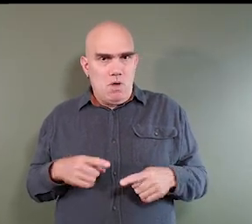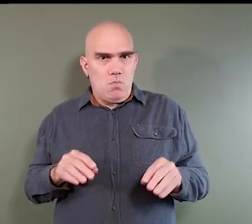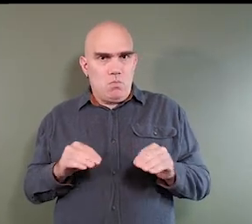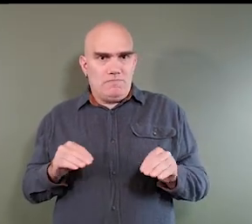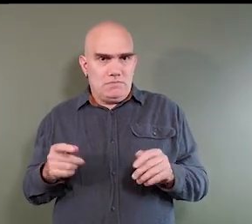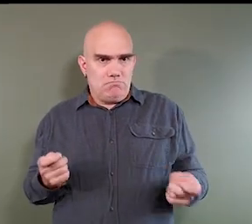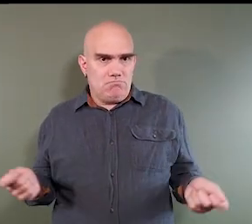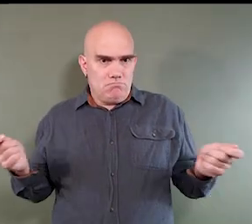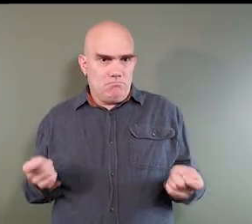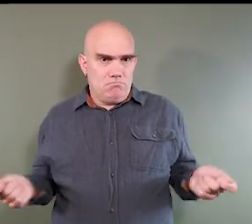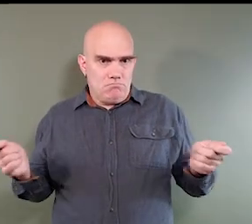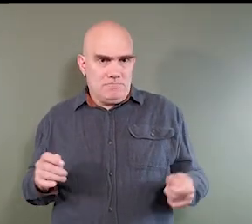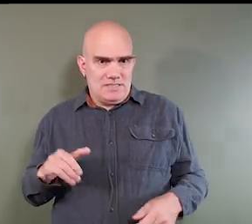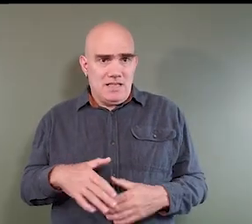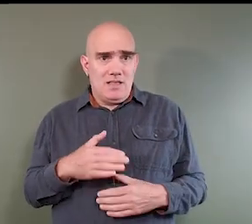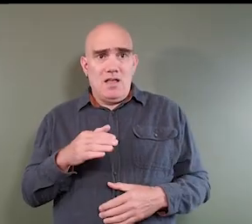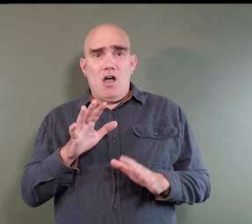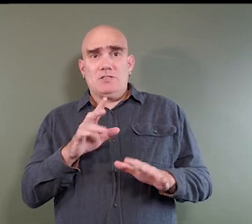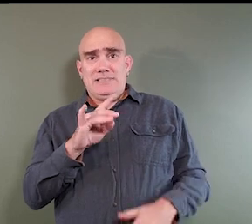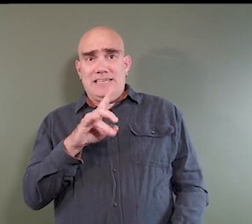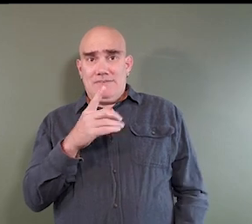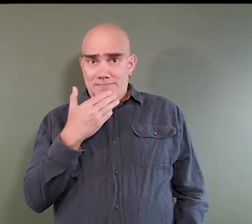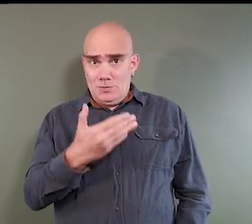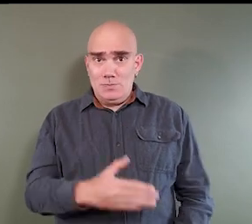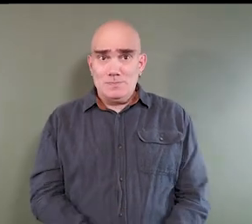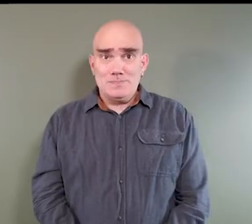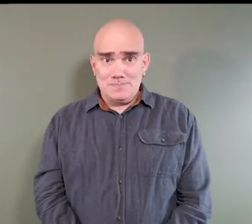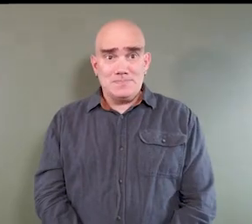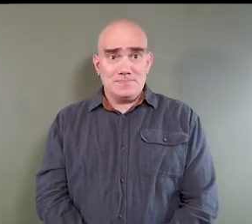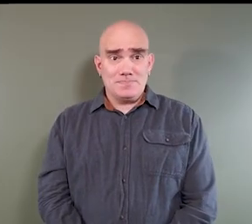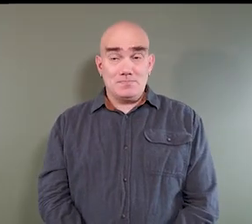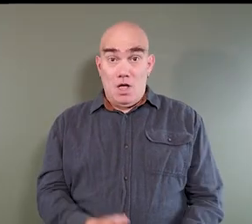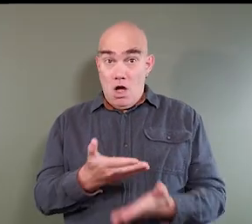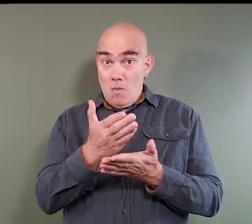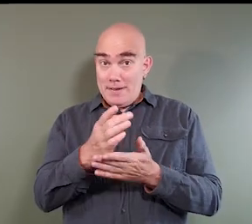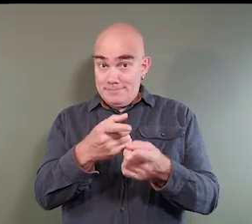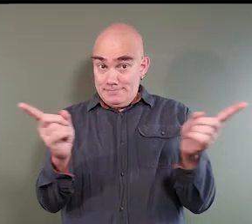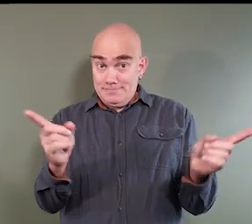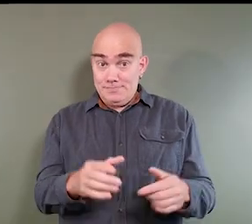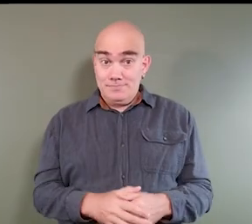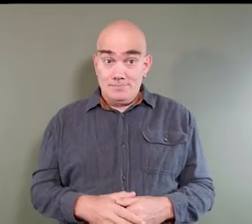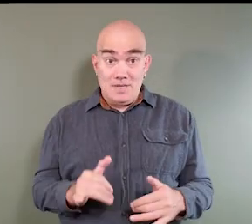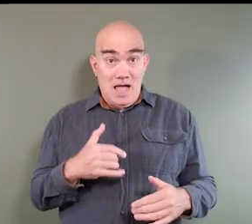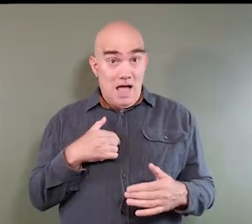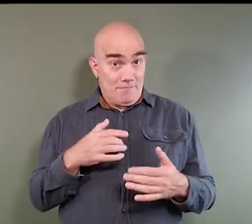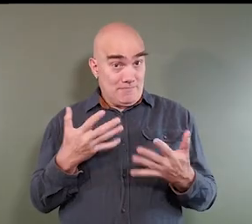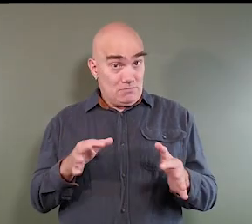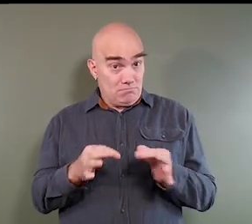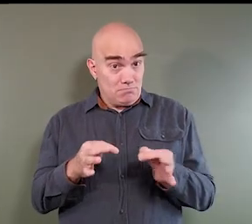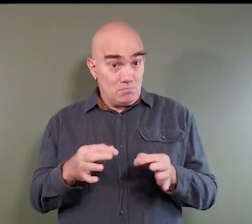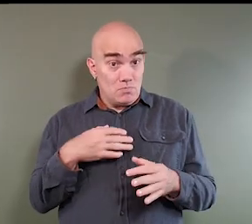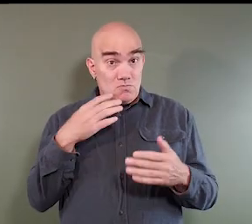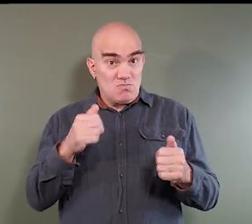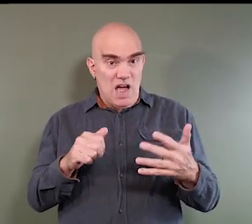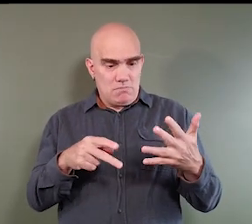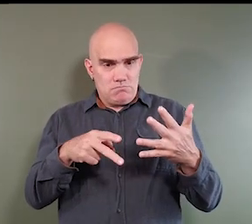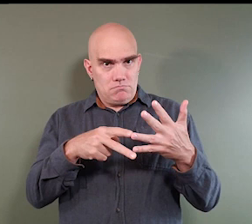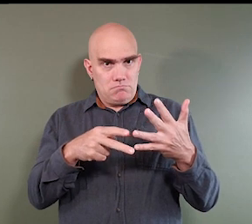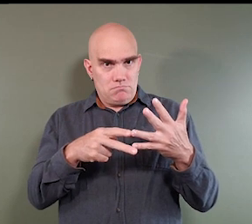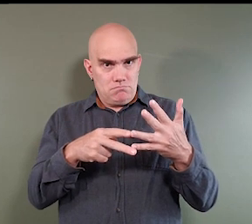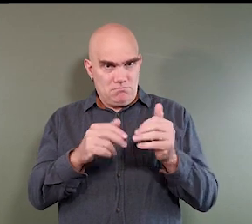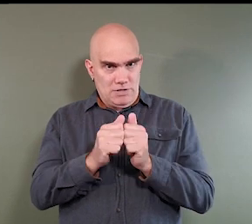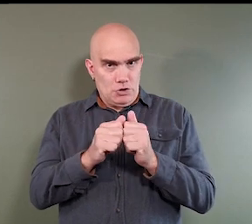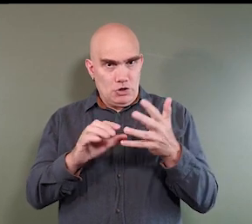be. Awesome, David. Thank you so much. All right, guys. So like I said, we're going to try to get through both of